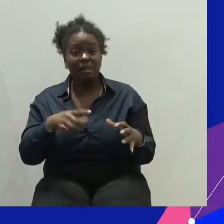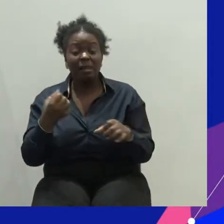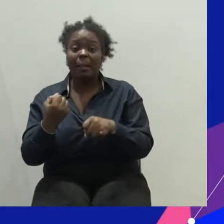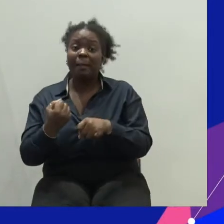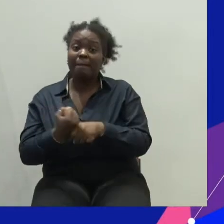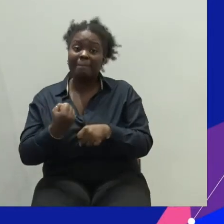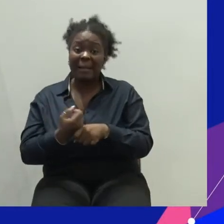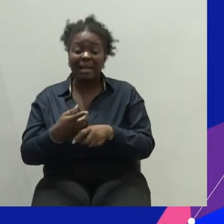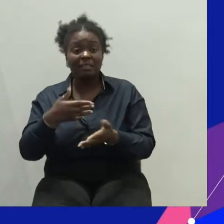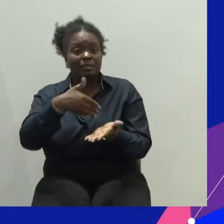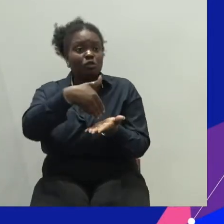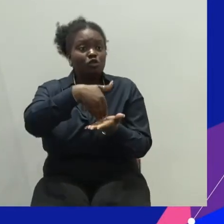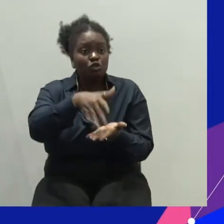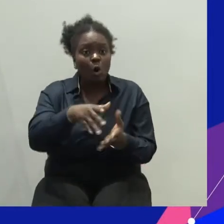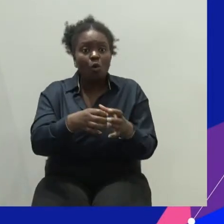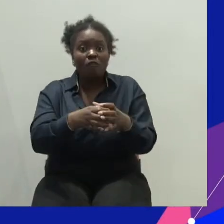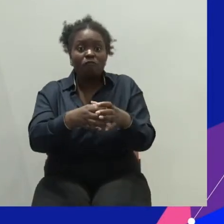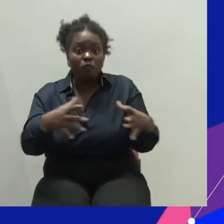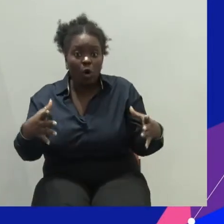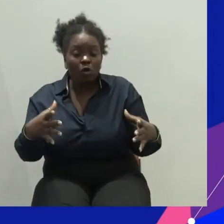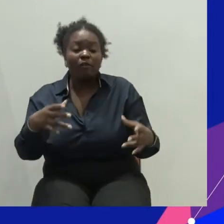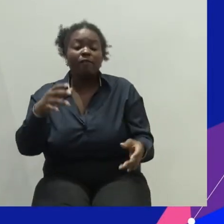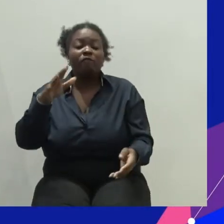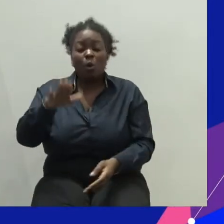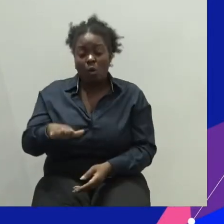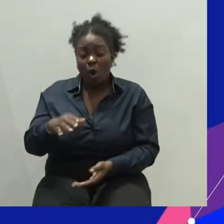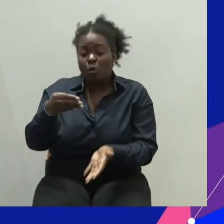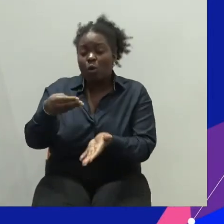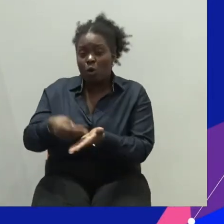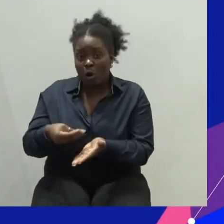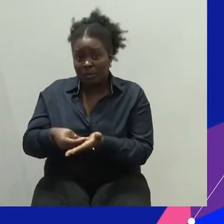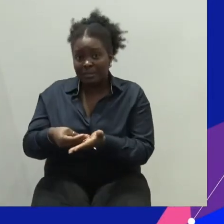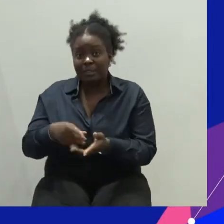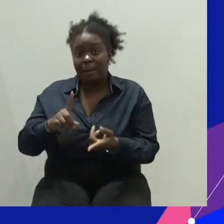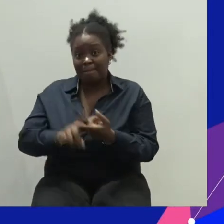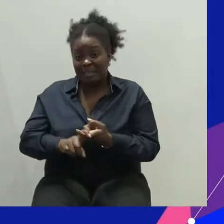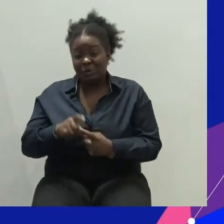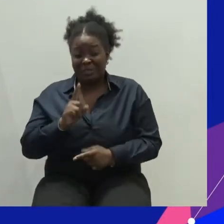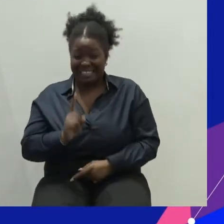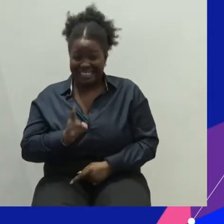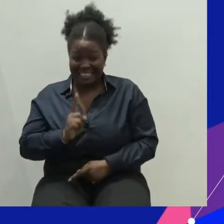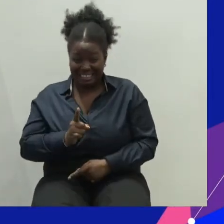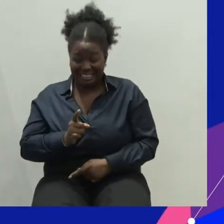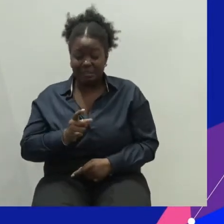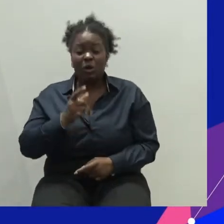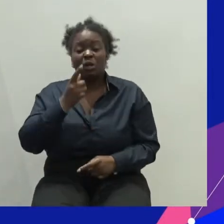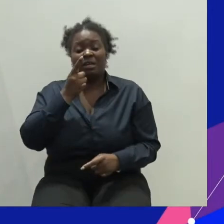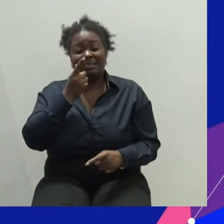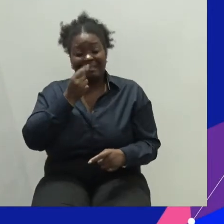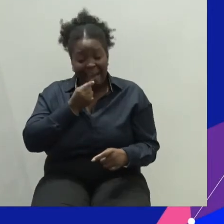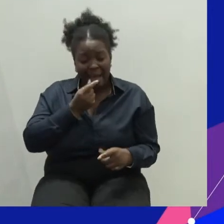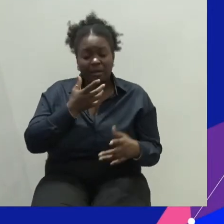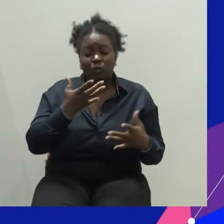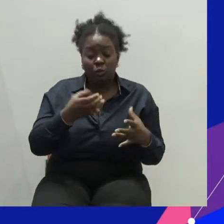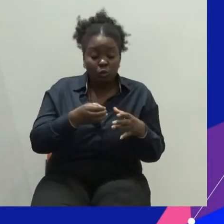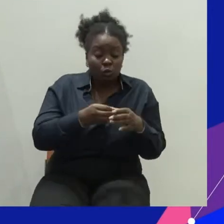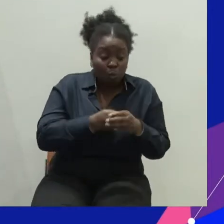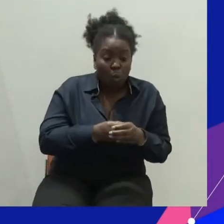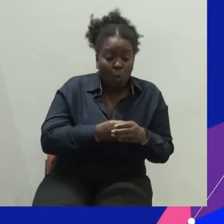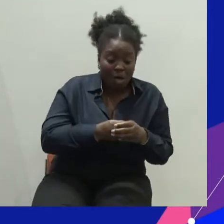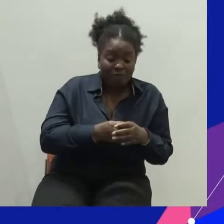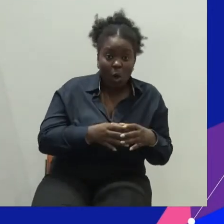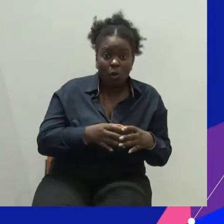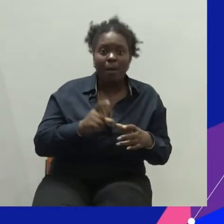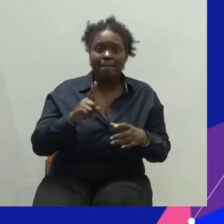to be sold at very large volumes for very low cost, or whether you can do it for much smaller volumes at much higher cost.